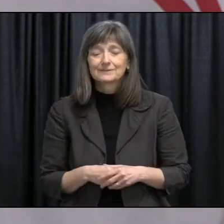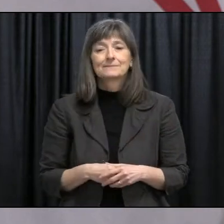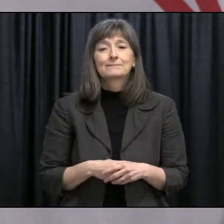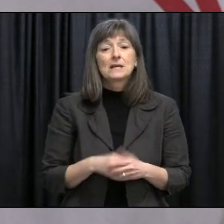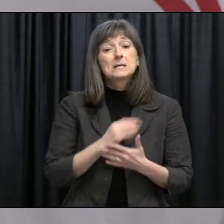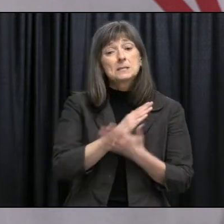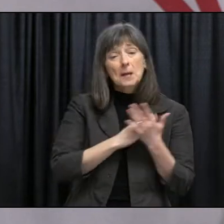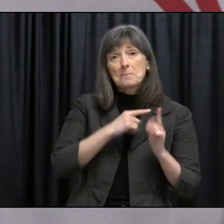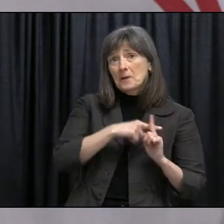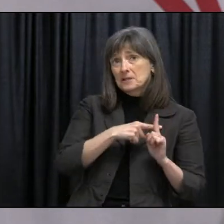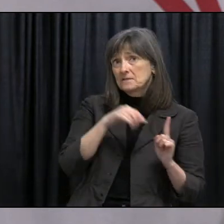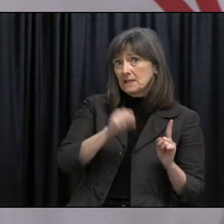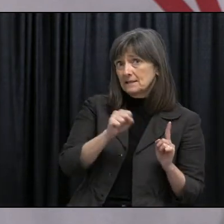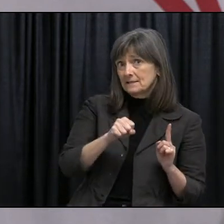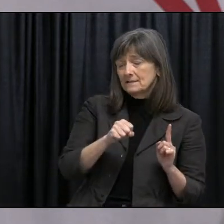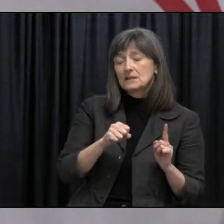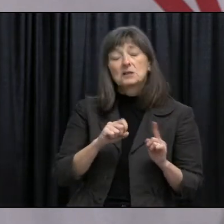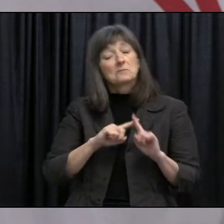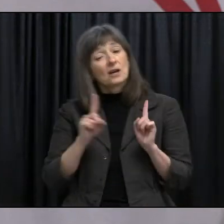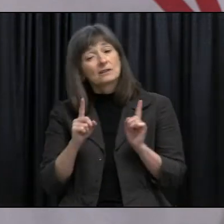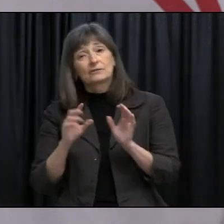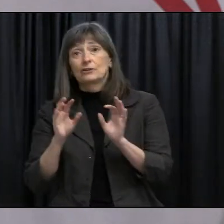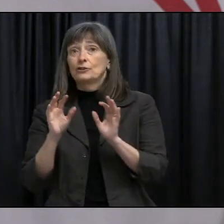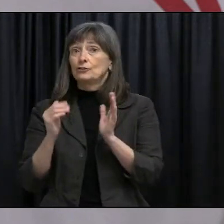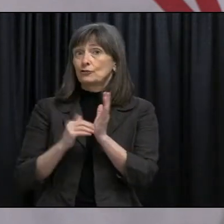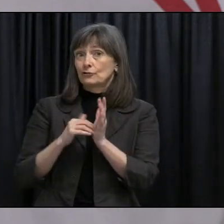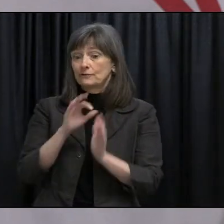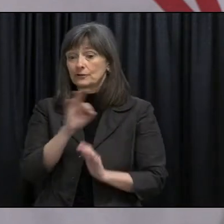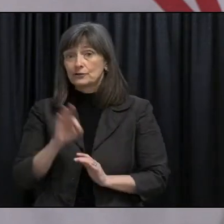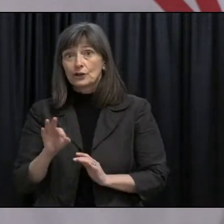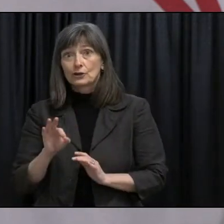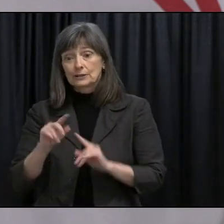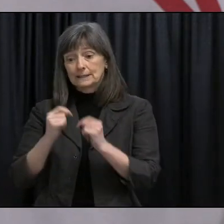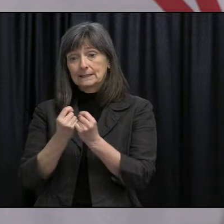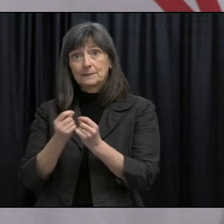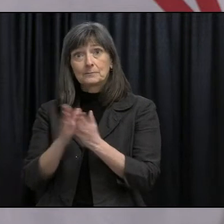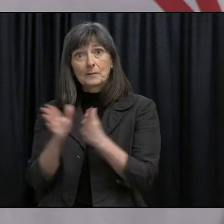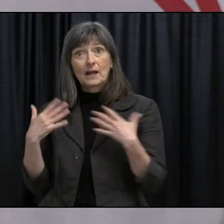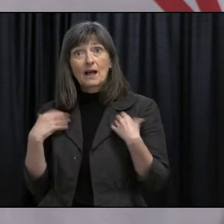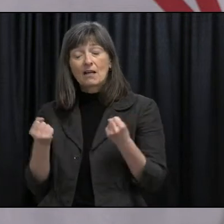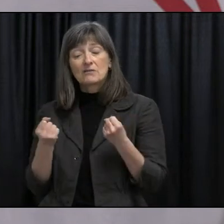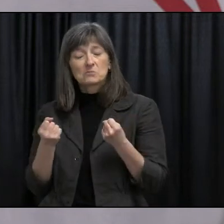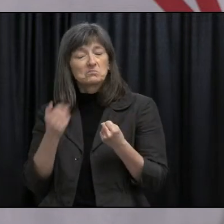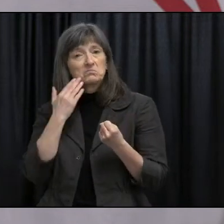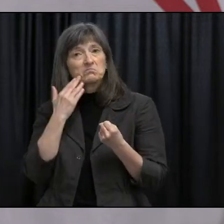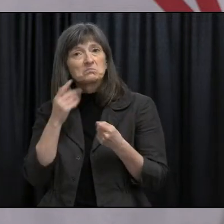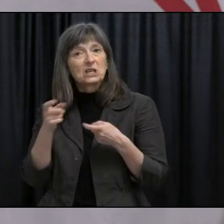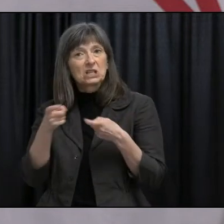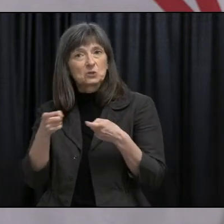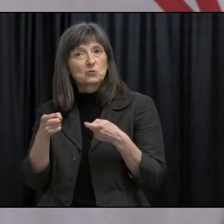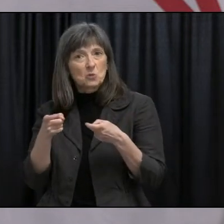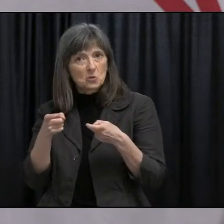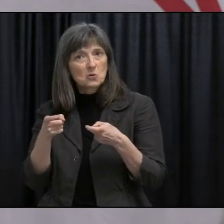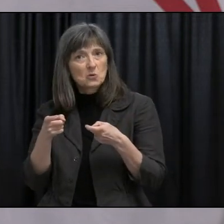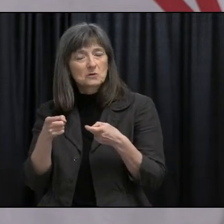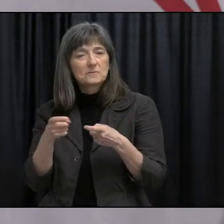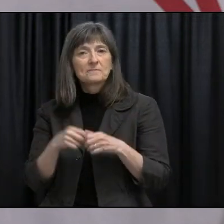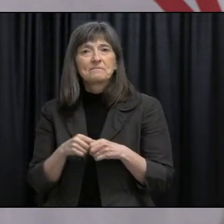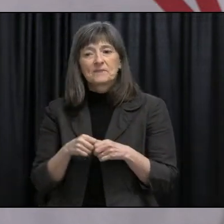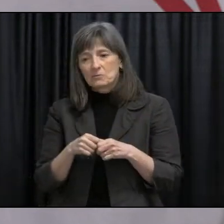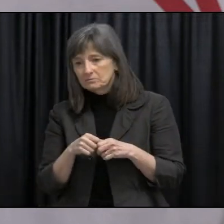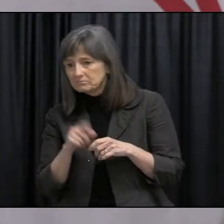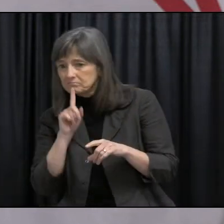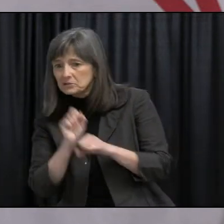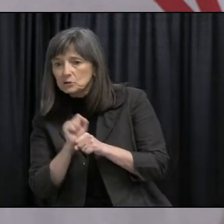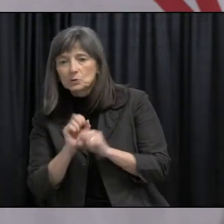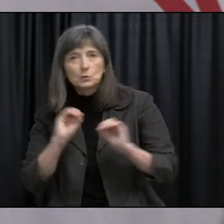active cases, but Dr. Fitzgerald and her team continue to ensure us that they're contained, and testing continues with a view to preventing any possible